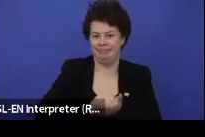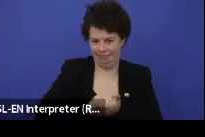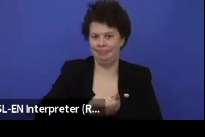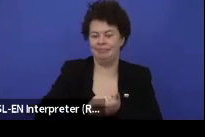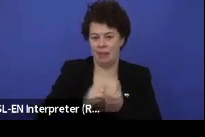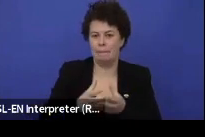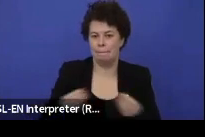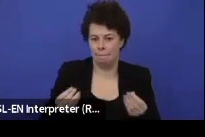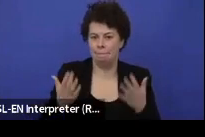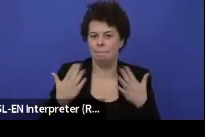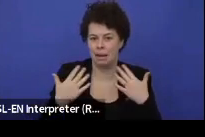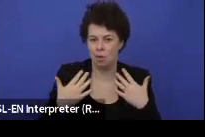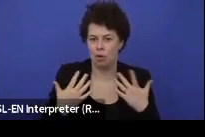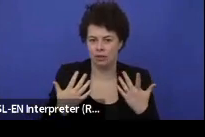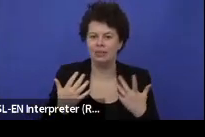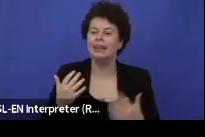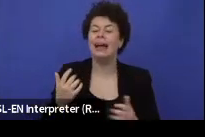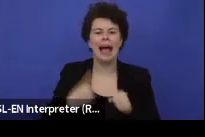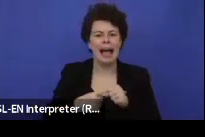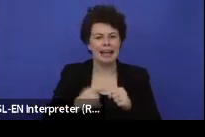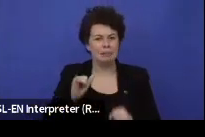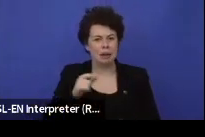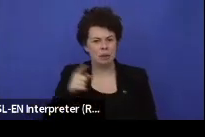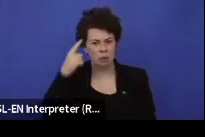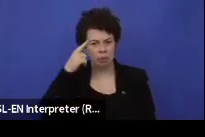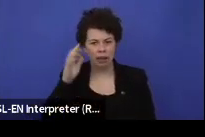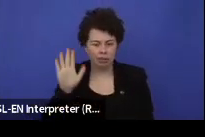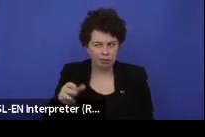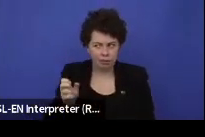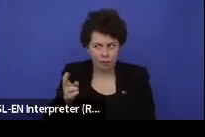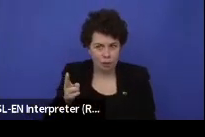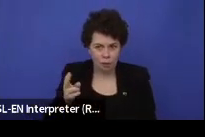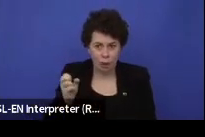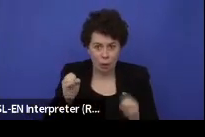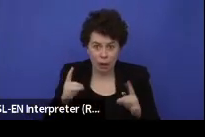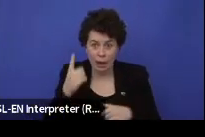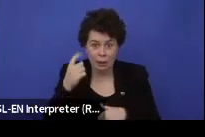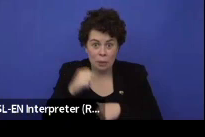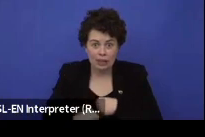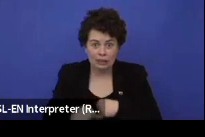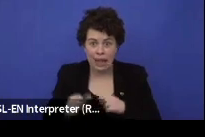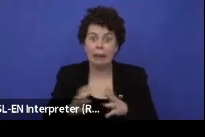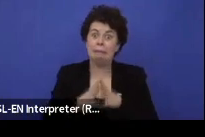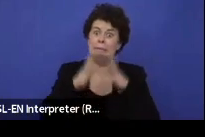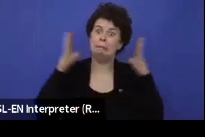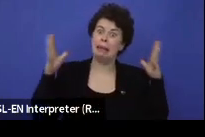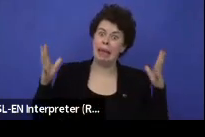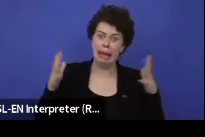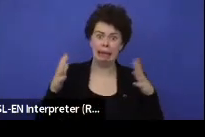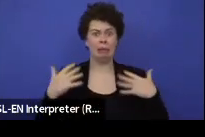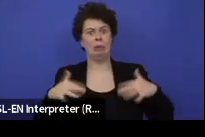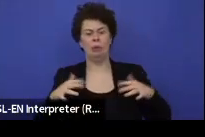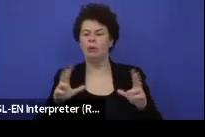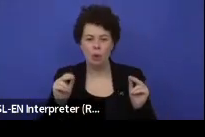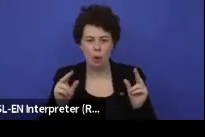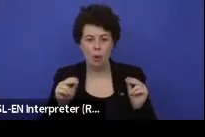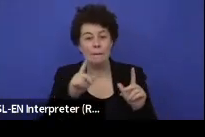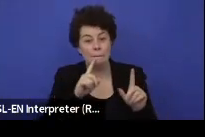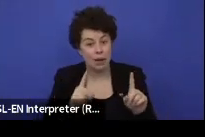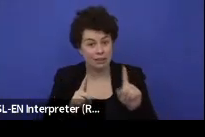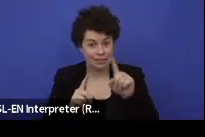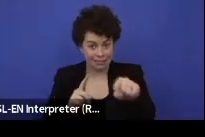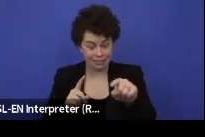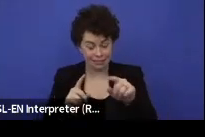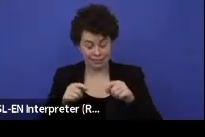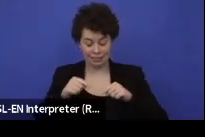thinking, what's the big deal? It's one day, surely it's not that big a thing. But before that day of